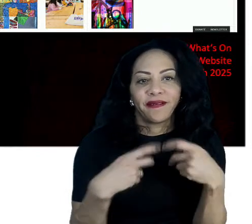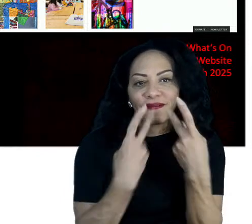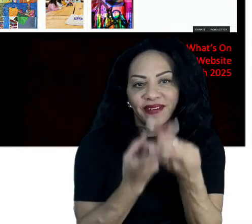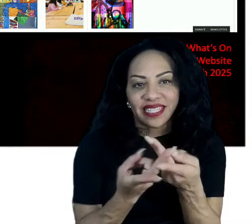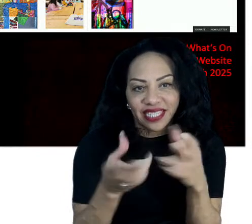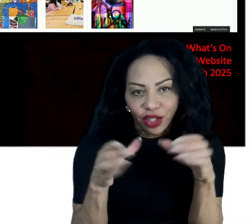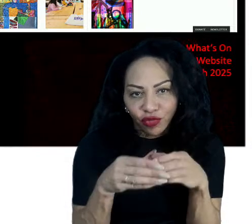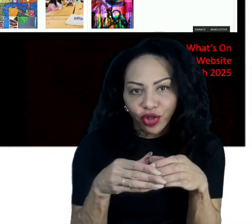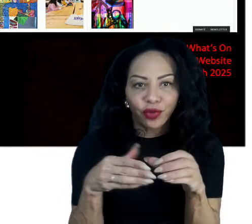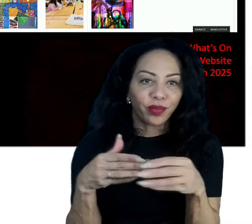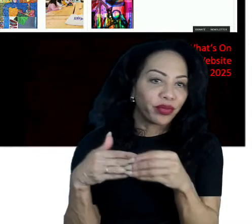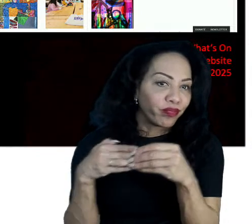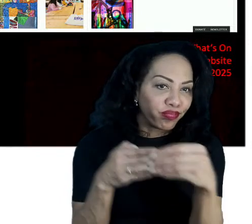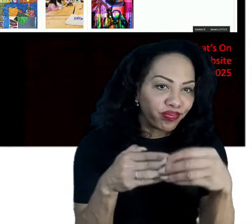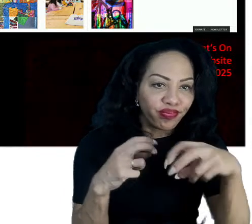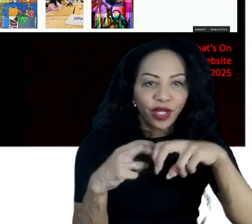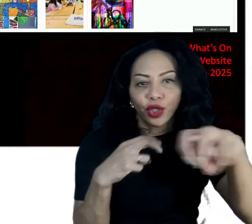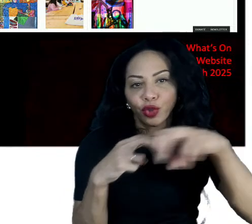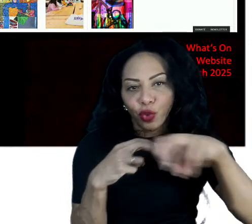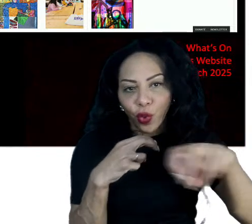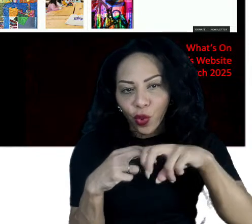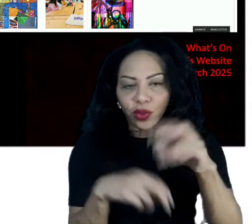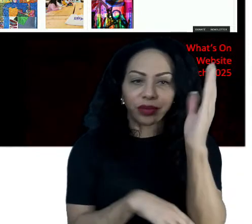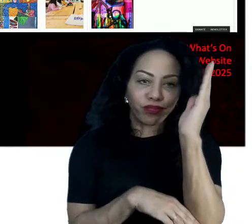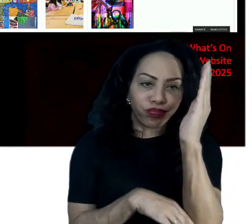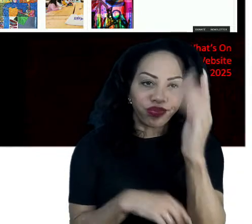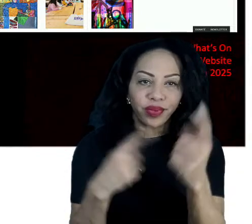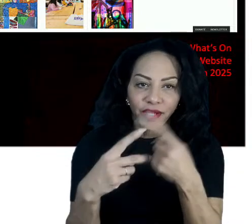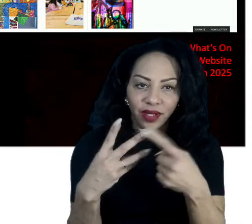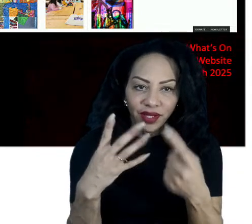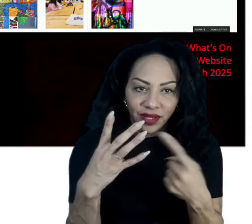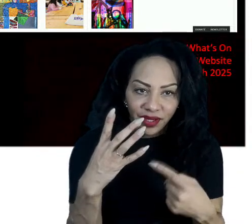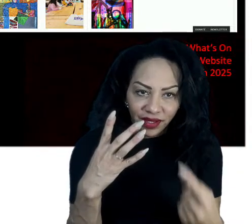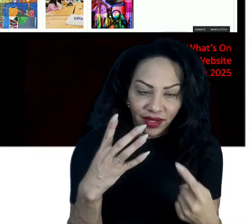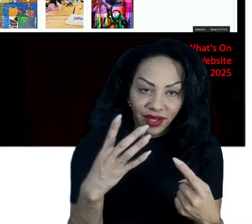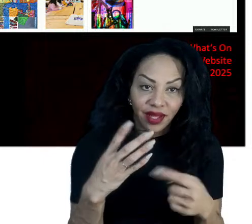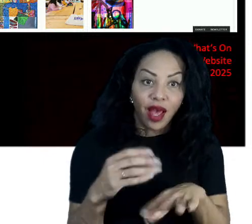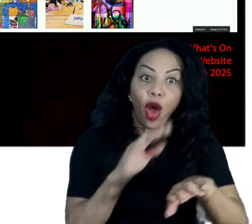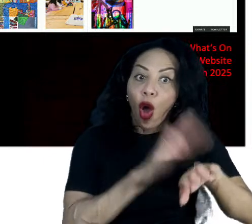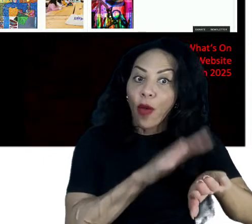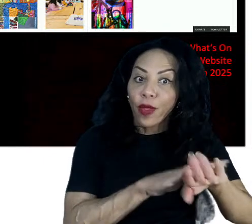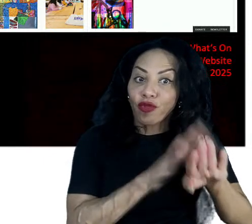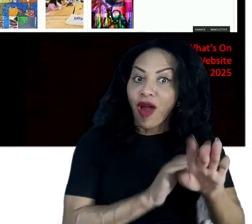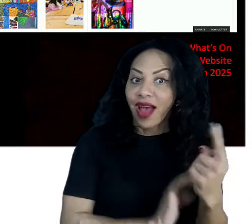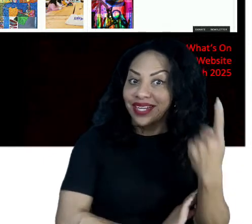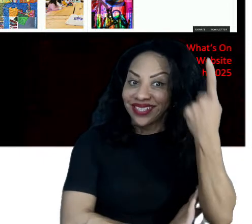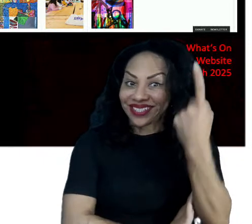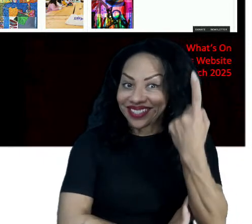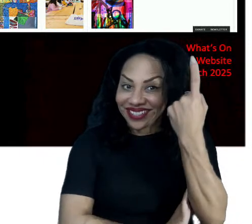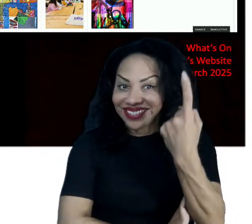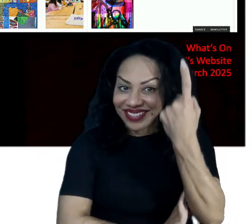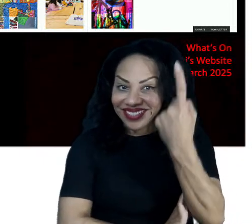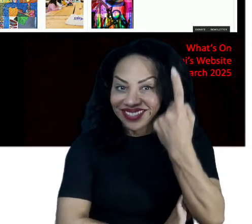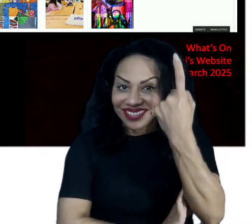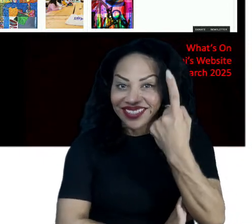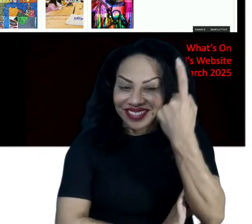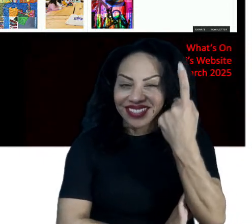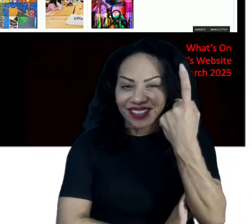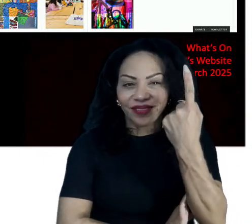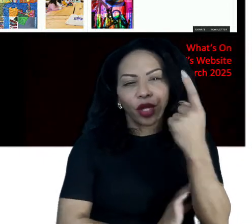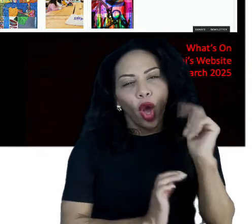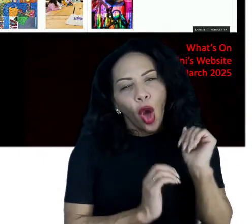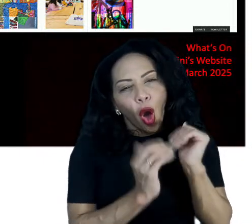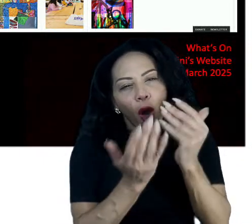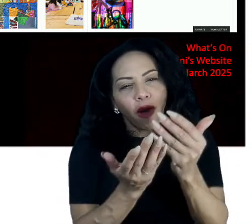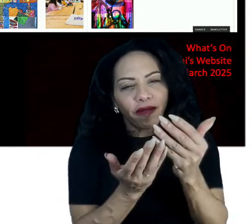performances. And then on the right, Arnolfini currently offers something which isn't exactly the same, but it's